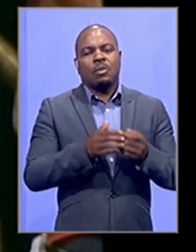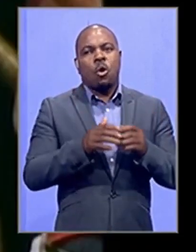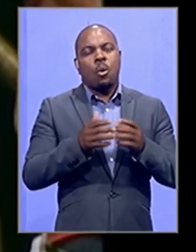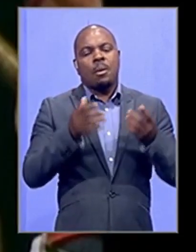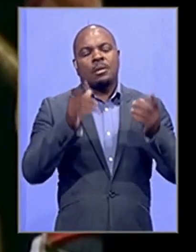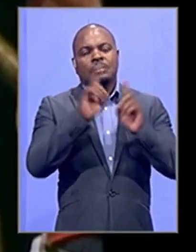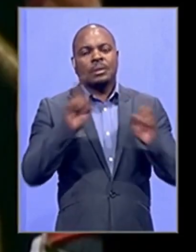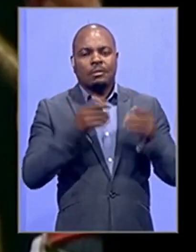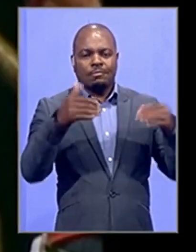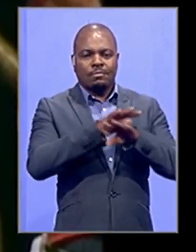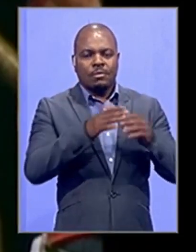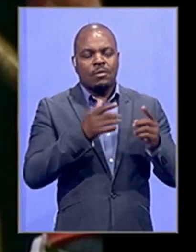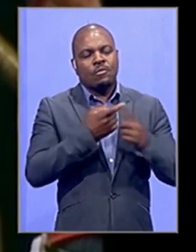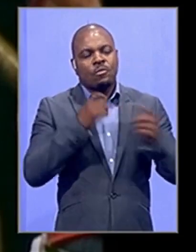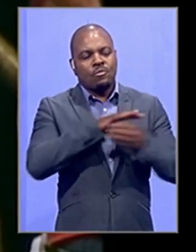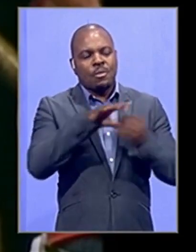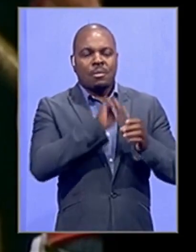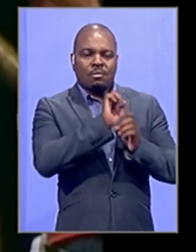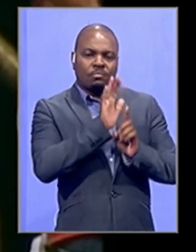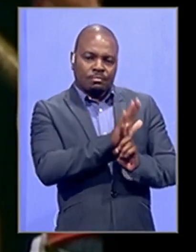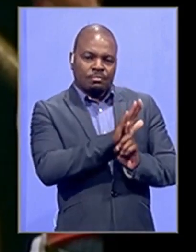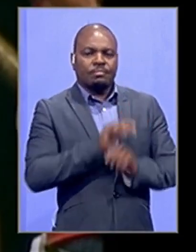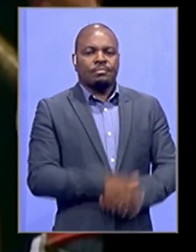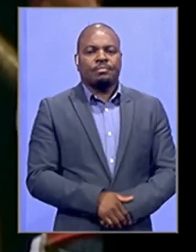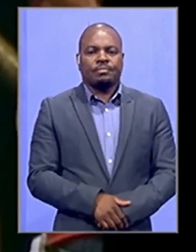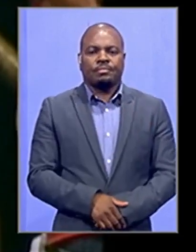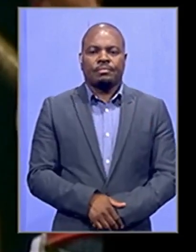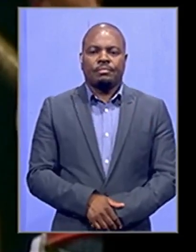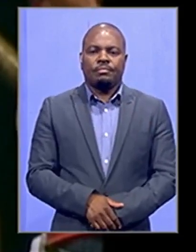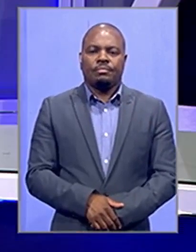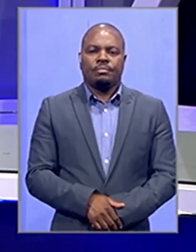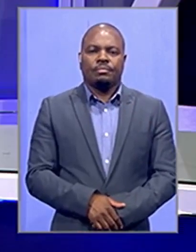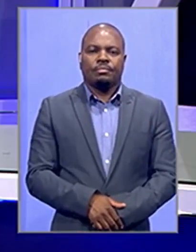bohle go ya ka balapa la gagwe.